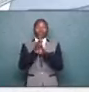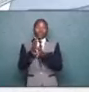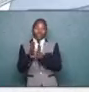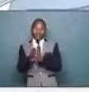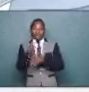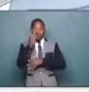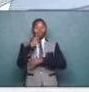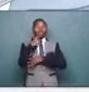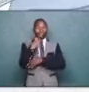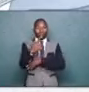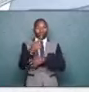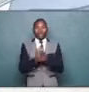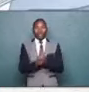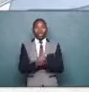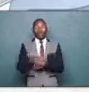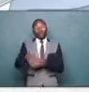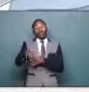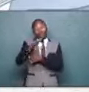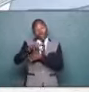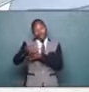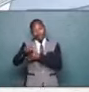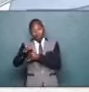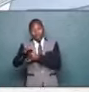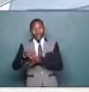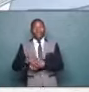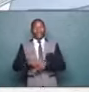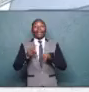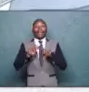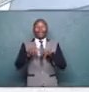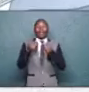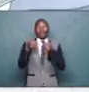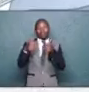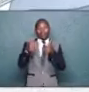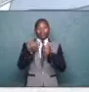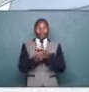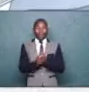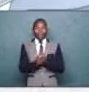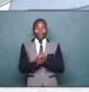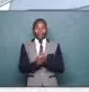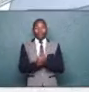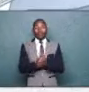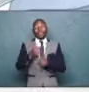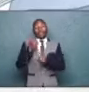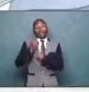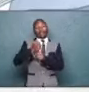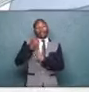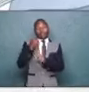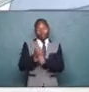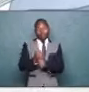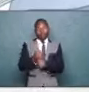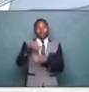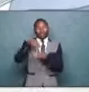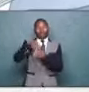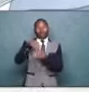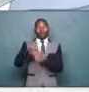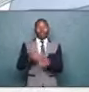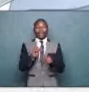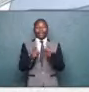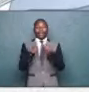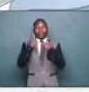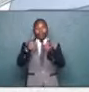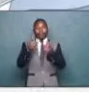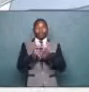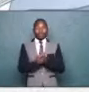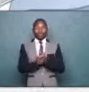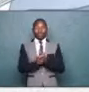to ensure that all logistical and technical arrangements are in place for a successful national voter registration